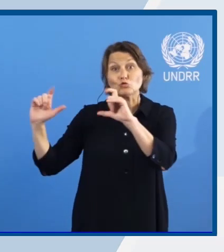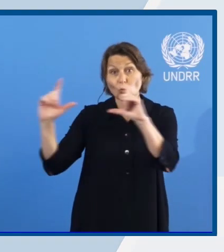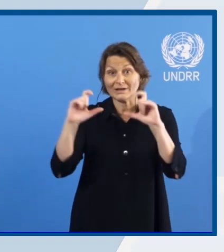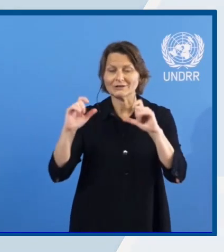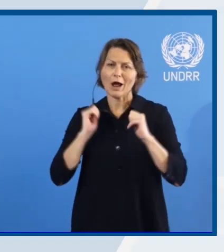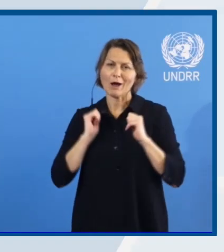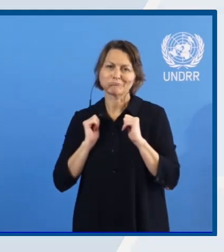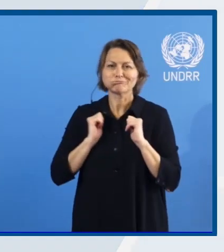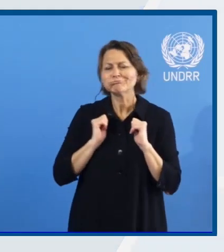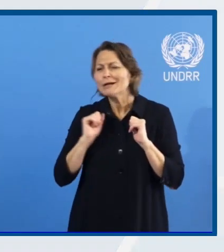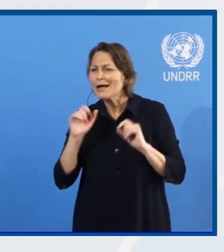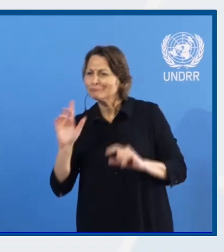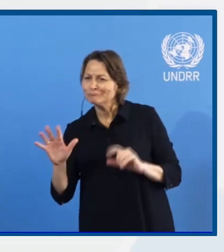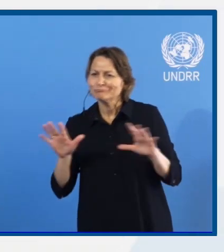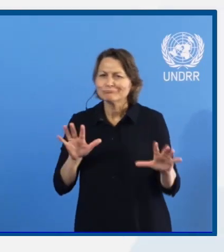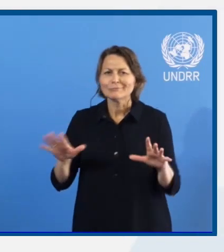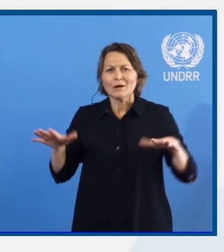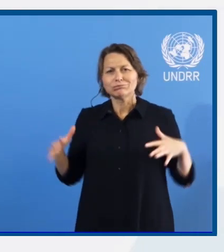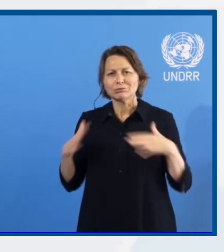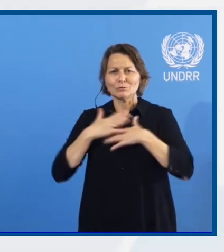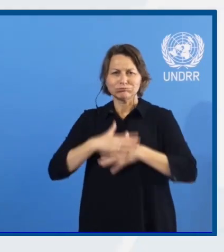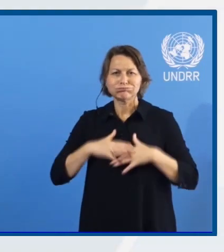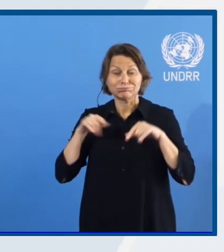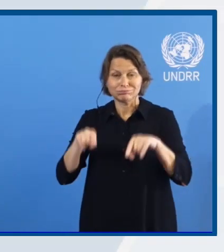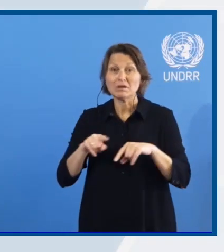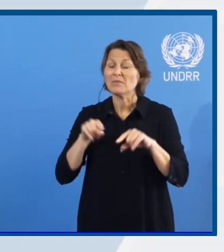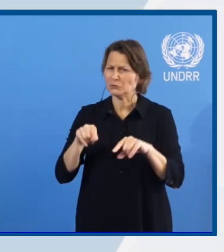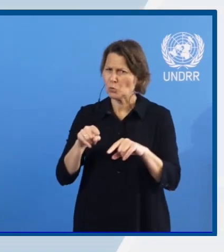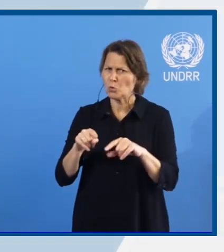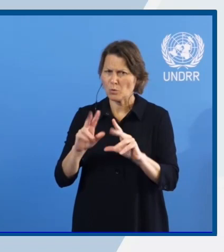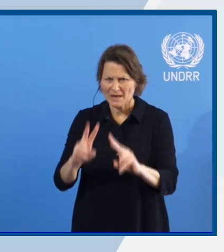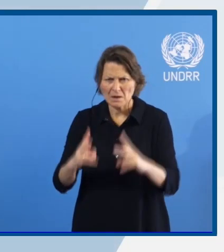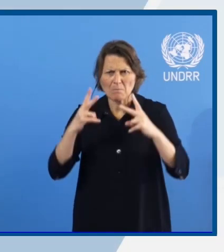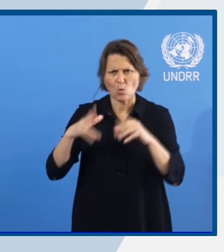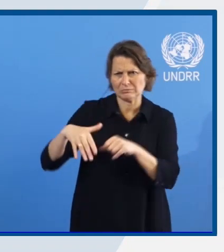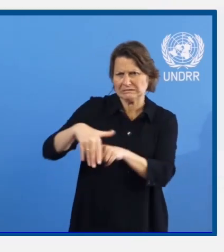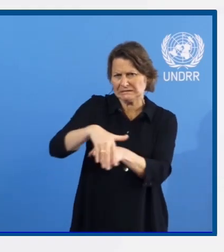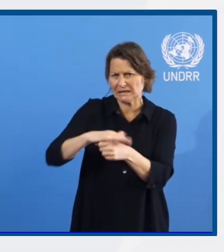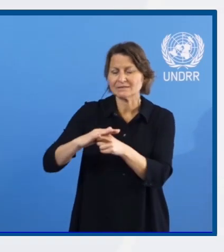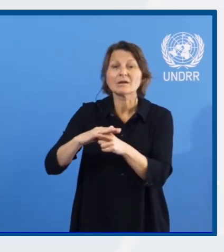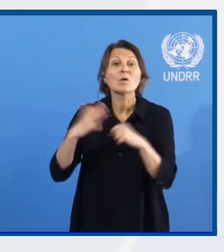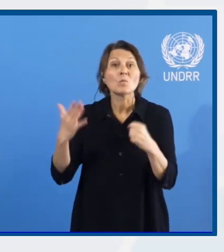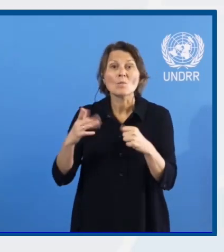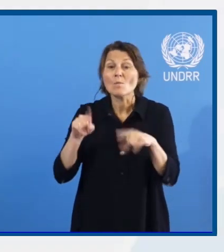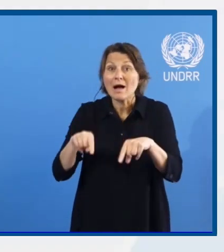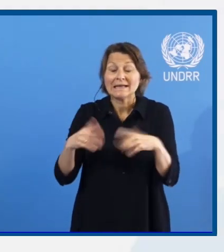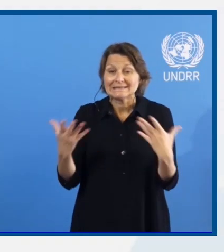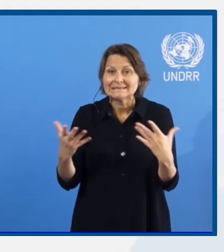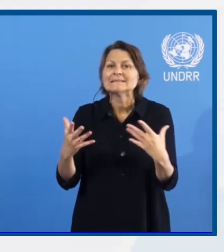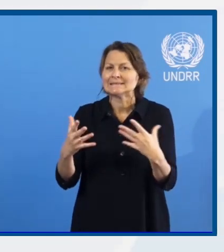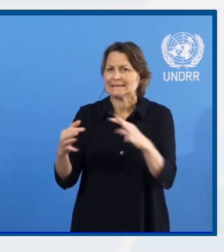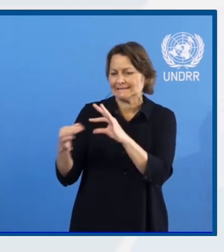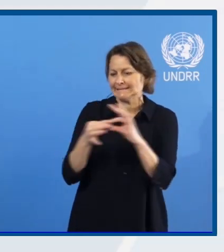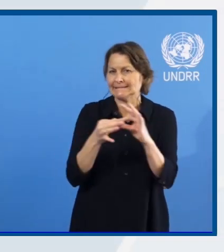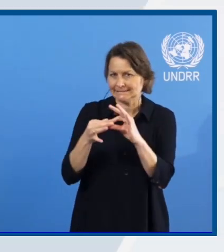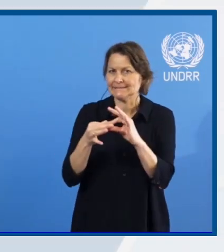climate change because of their direct or indirect dependence on natural resources and the location